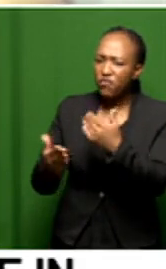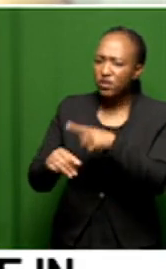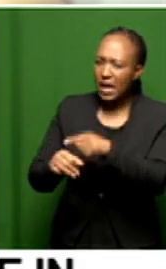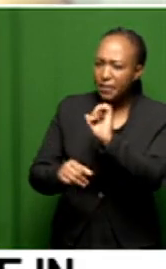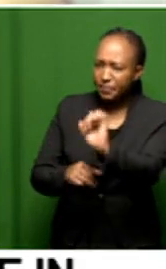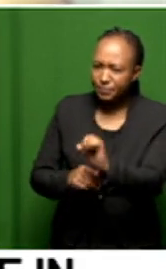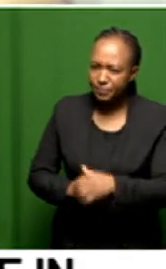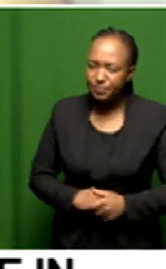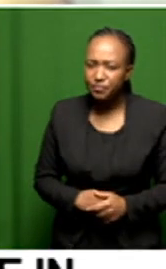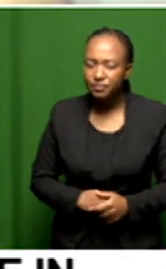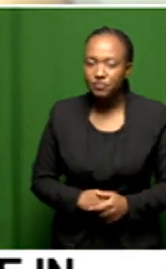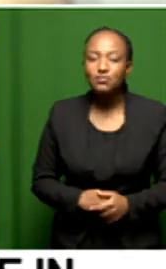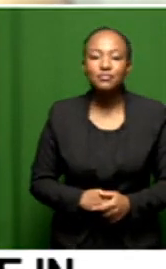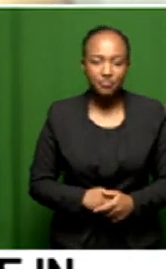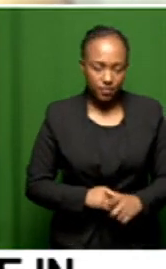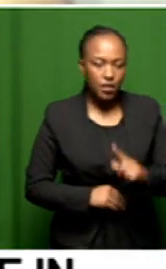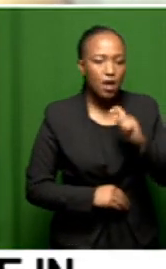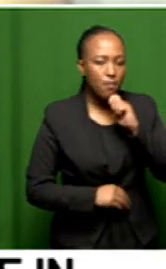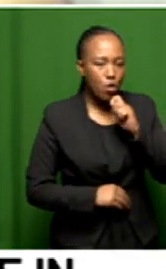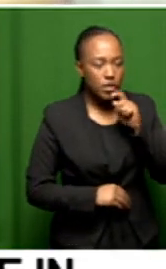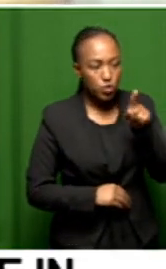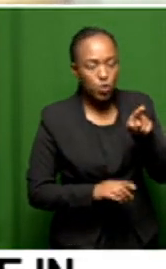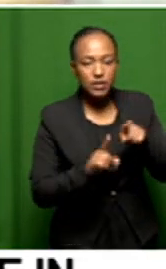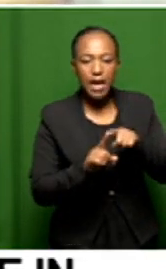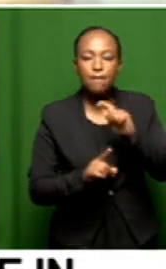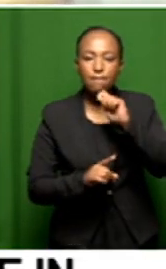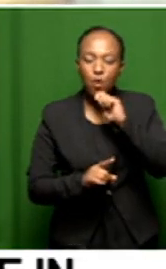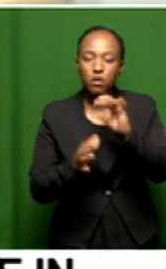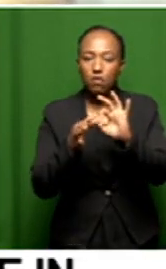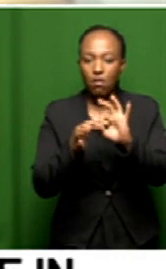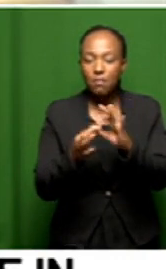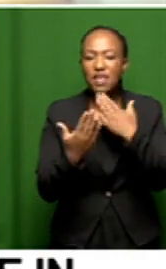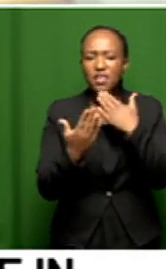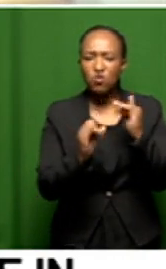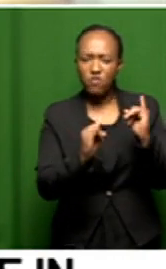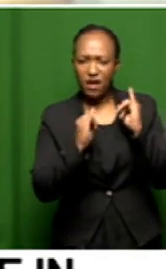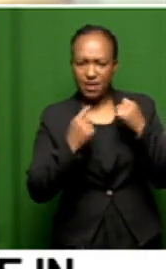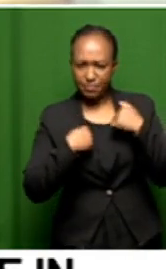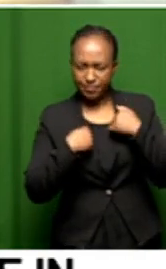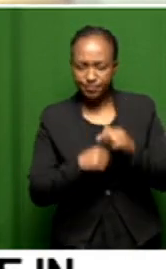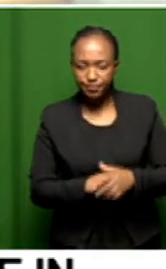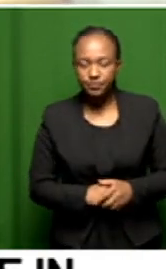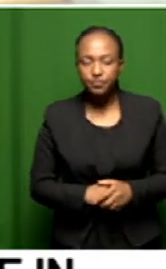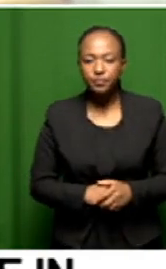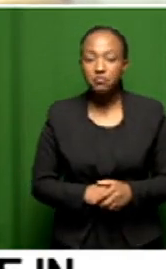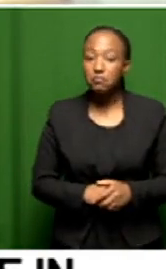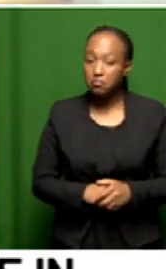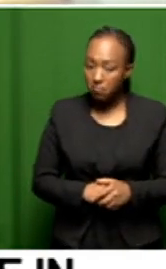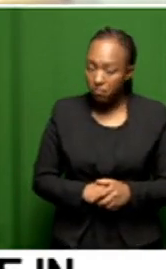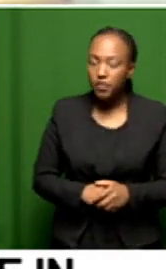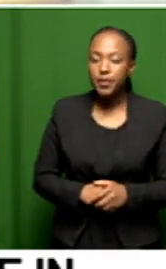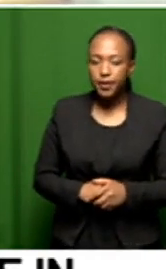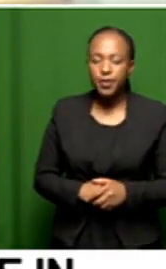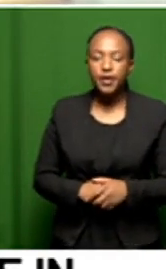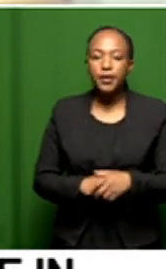time. Good morning to you, good morning to the viewers, and thank you for inviting me. So, Bongani, let's